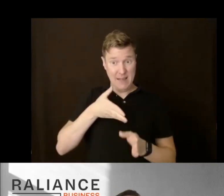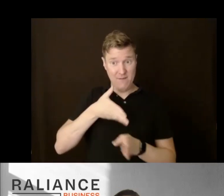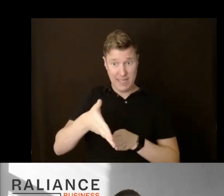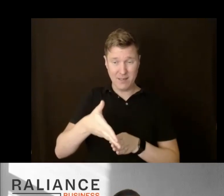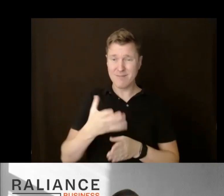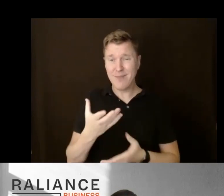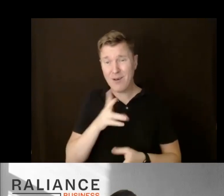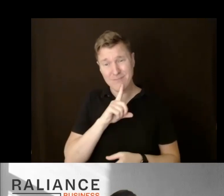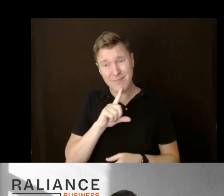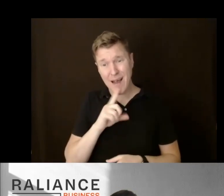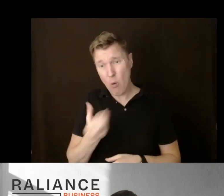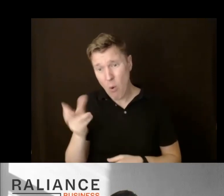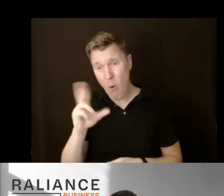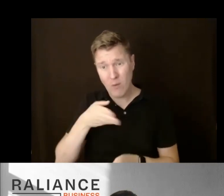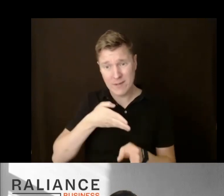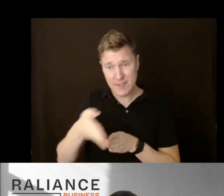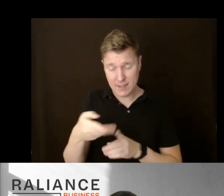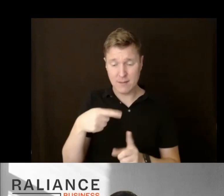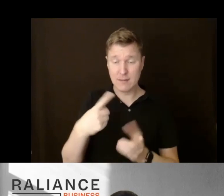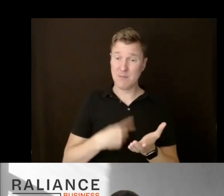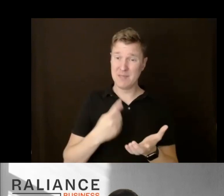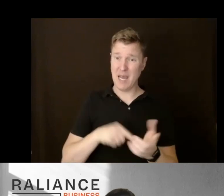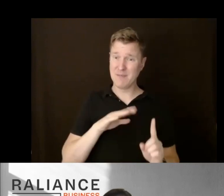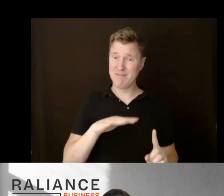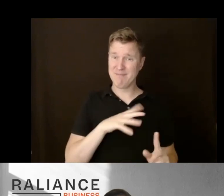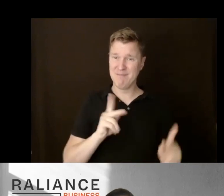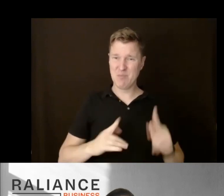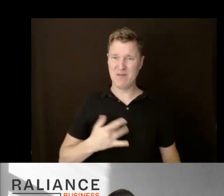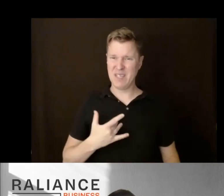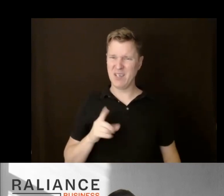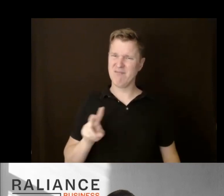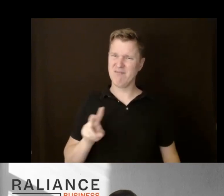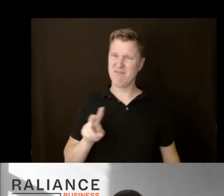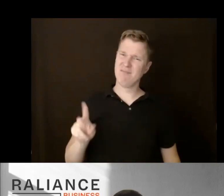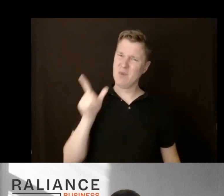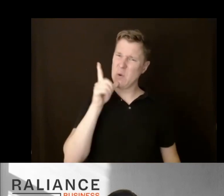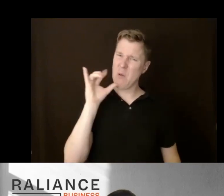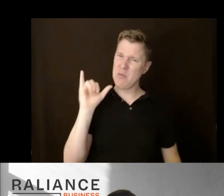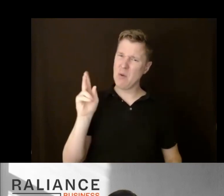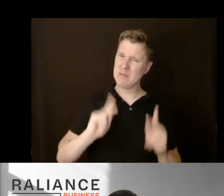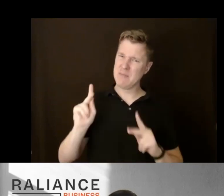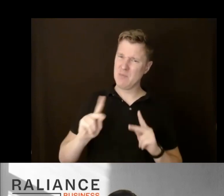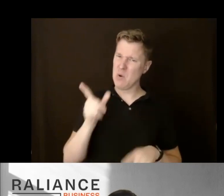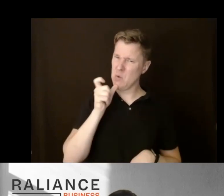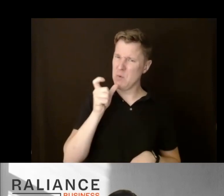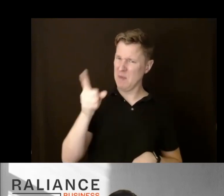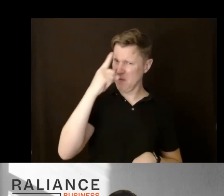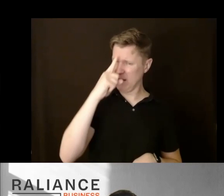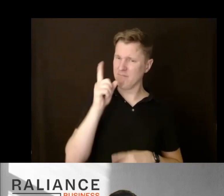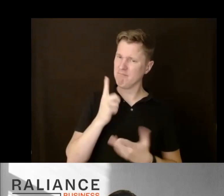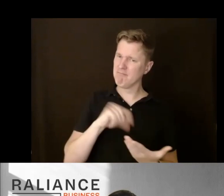own field, have had some feelings about, like, who are these folks and why do they think they're qualified to do this